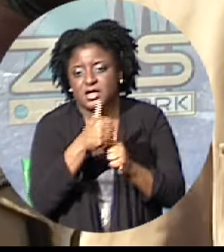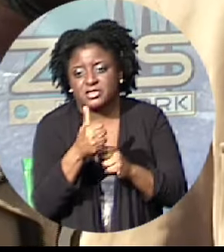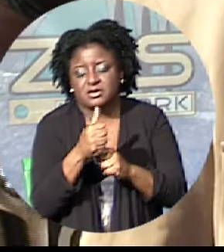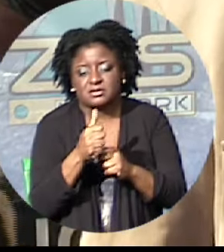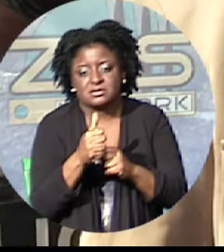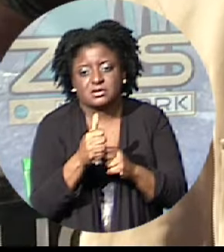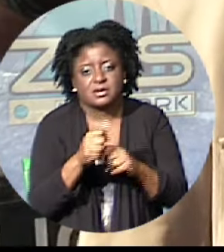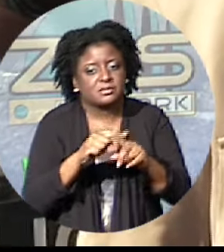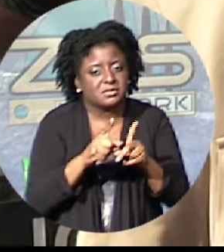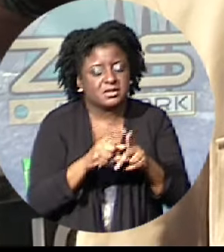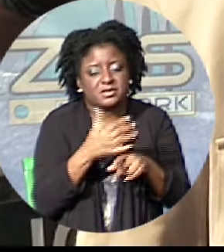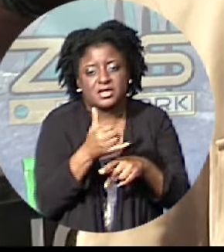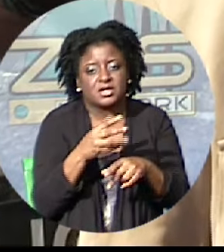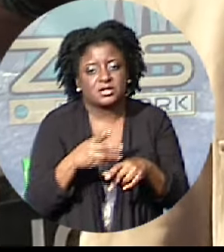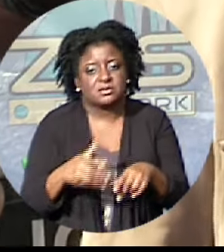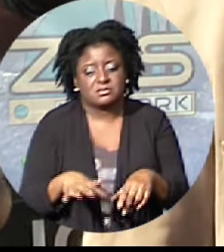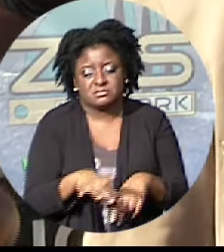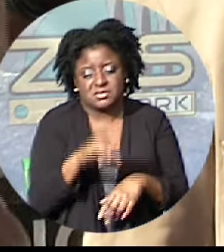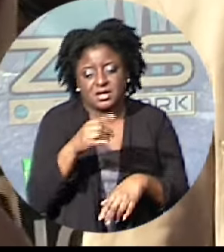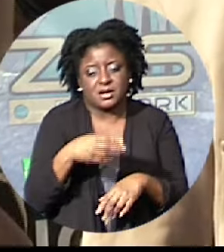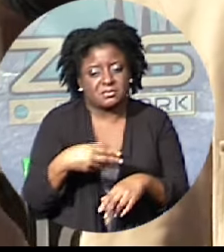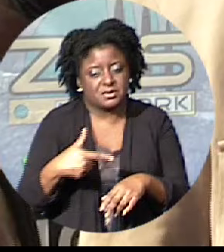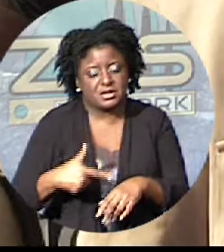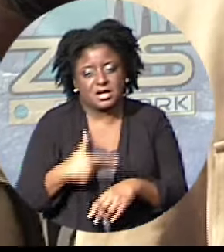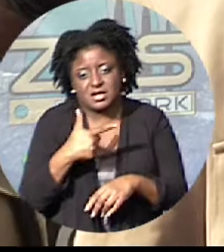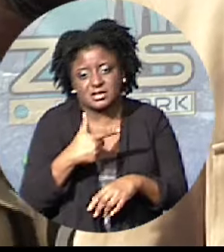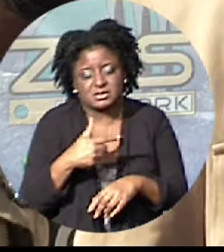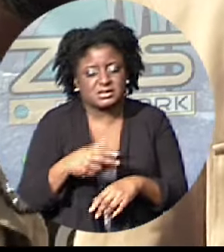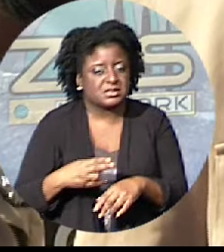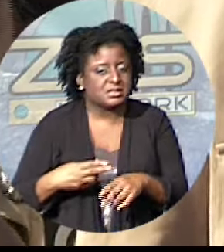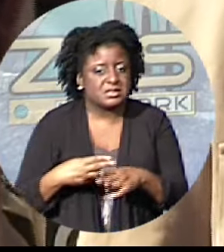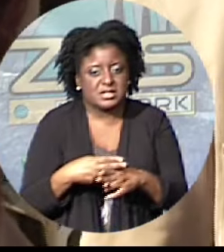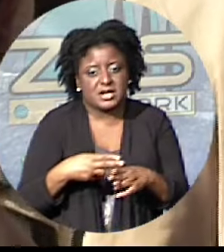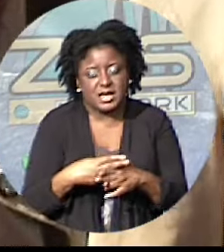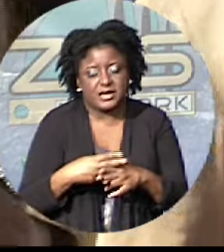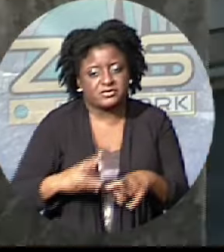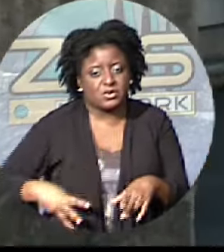is they pick up guns, knives, or weapons and commit crimes.